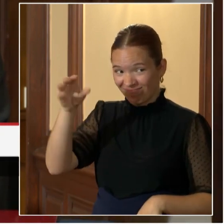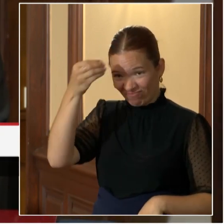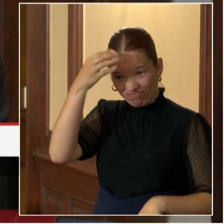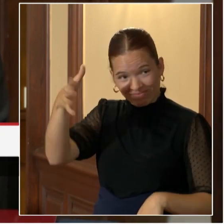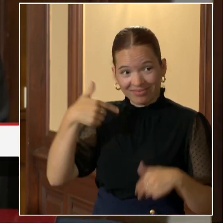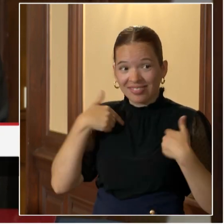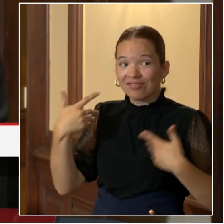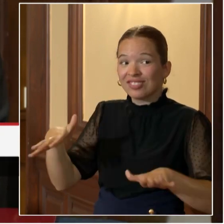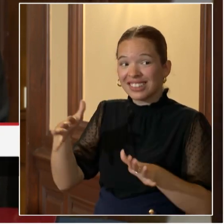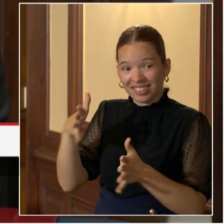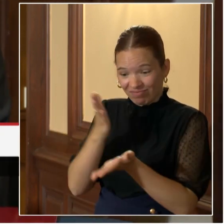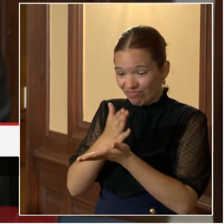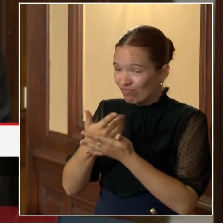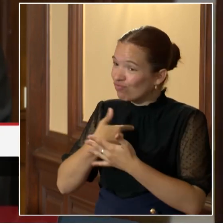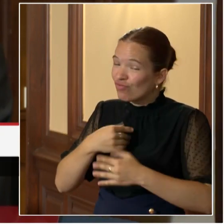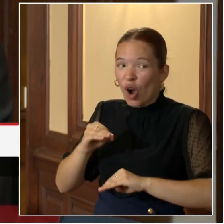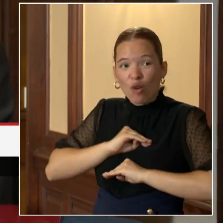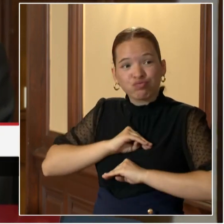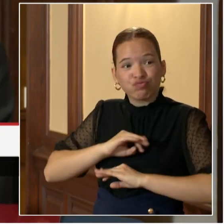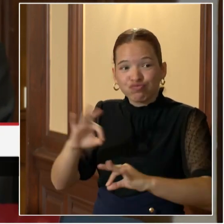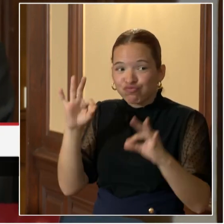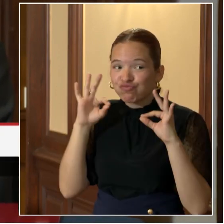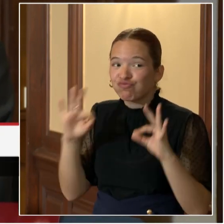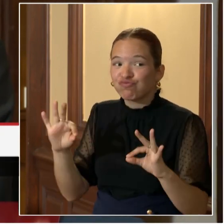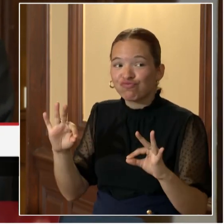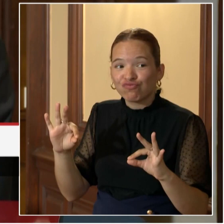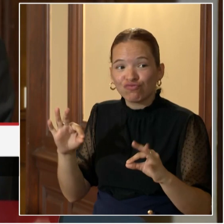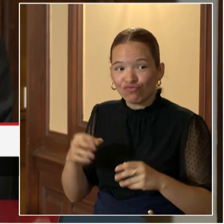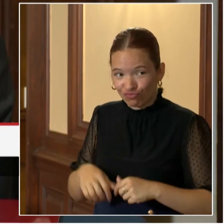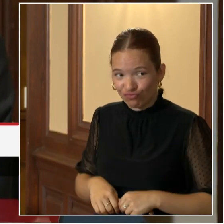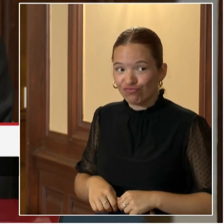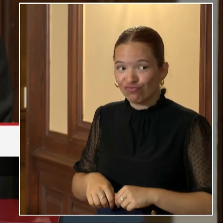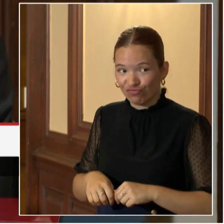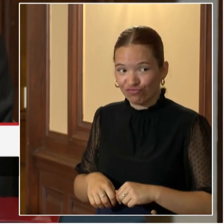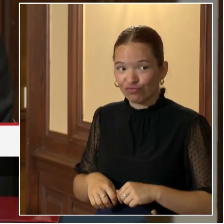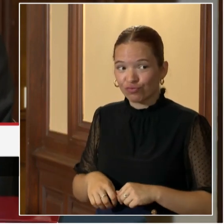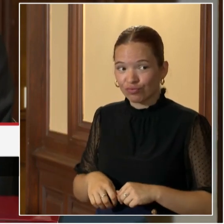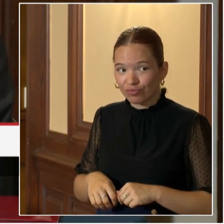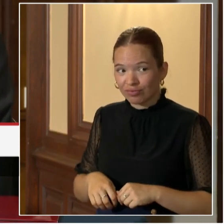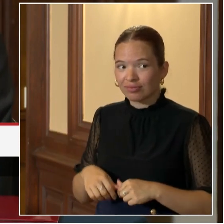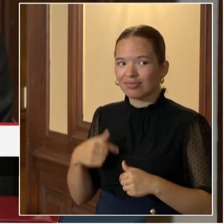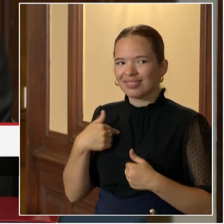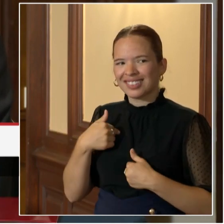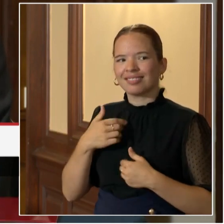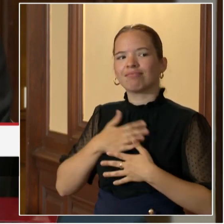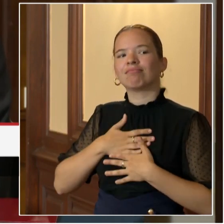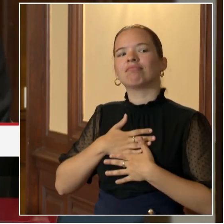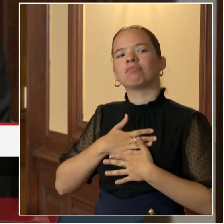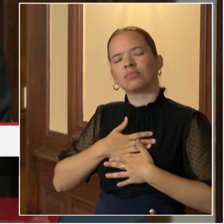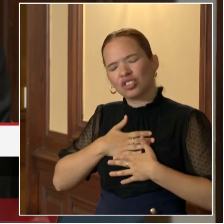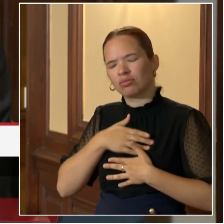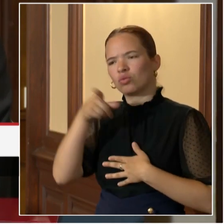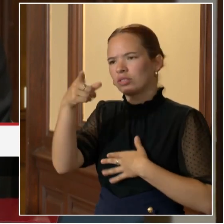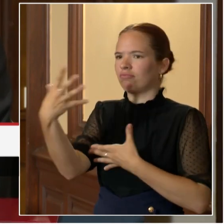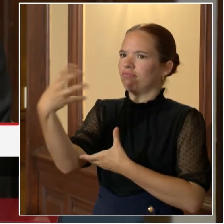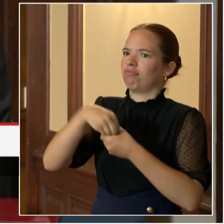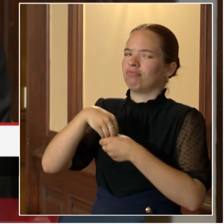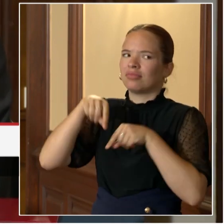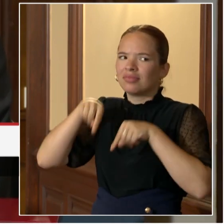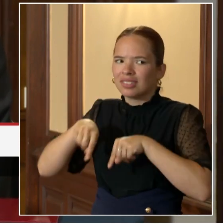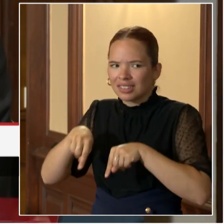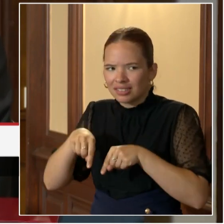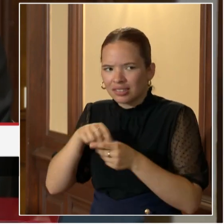the delegation, and wasn't paid for by my political campaign. So I appreciate you being a partner in our effort and making sure that we carry